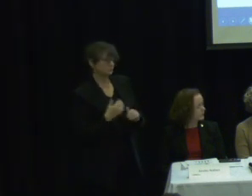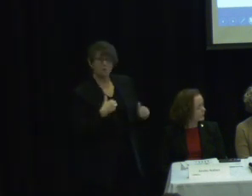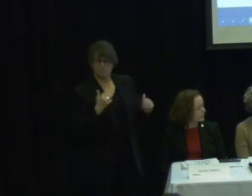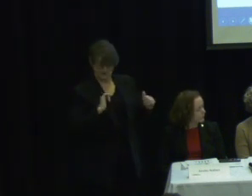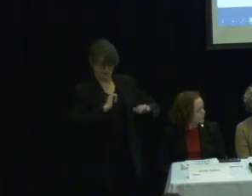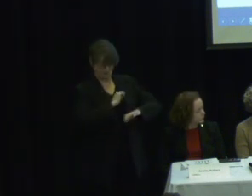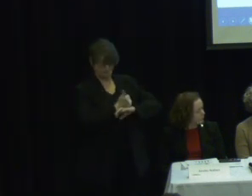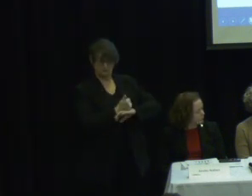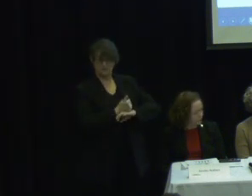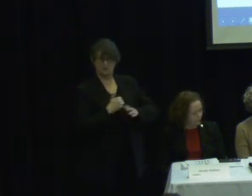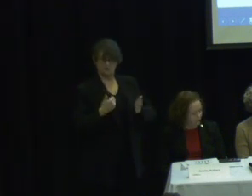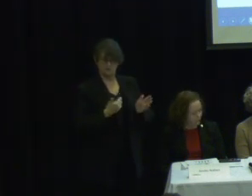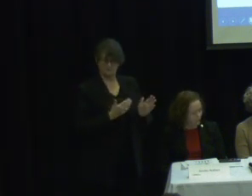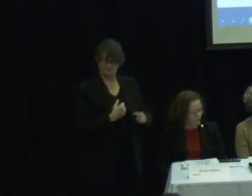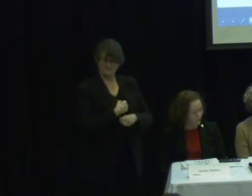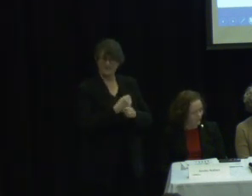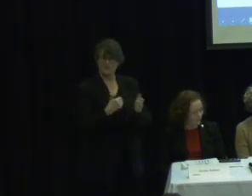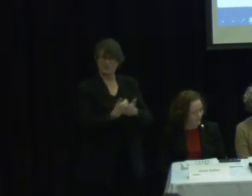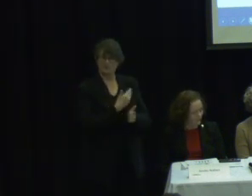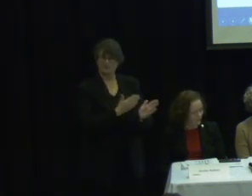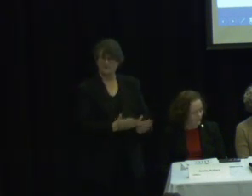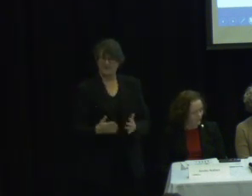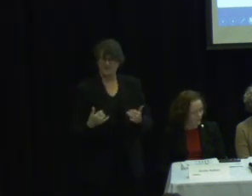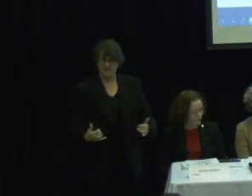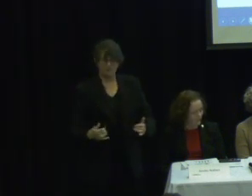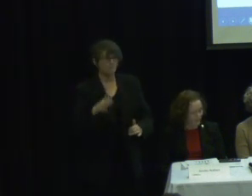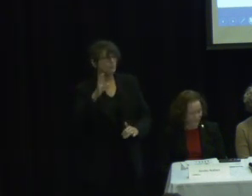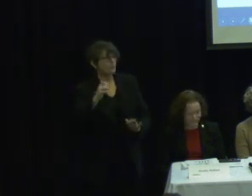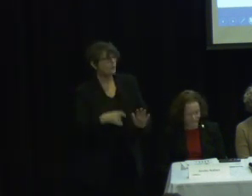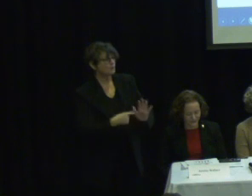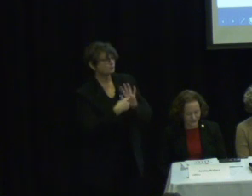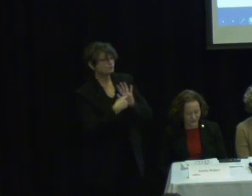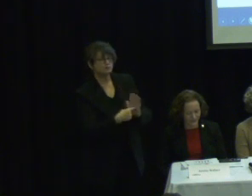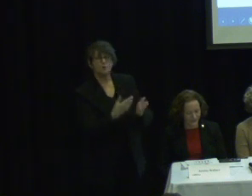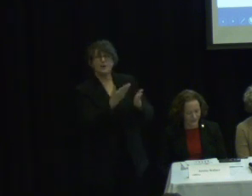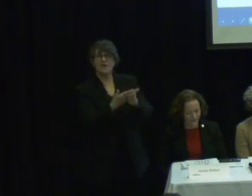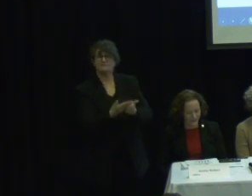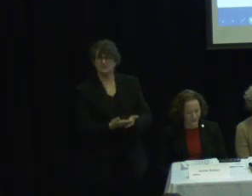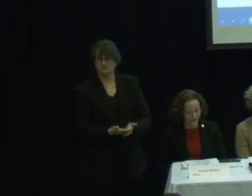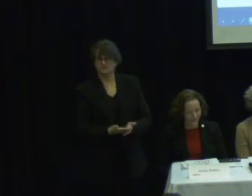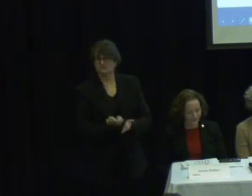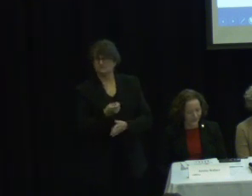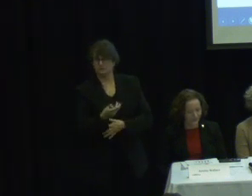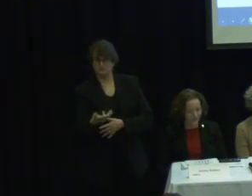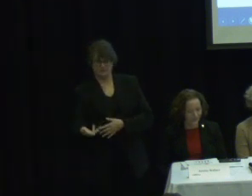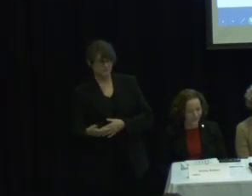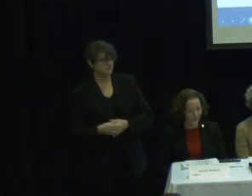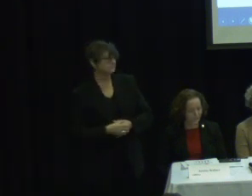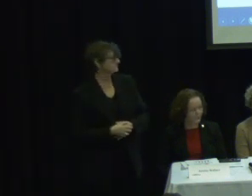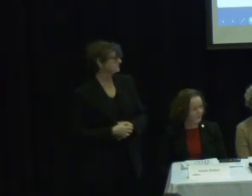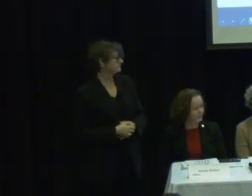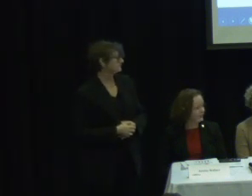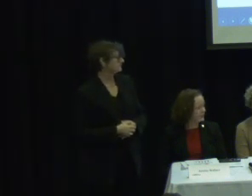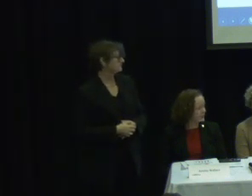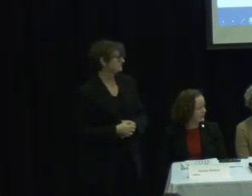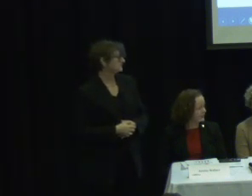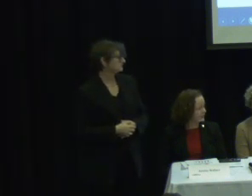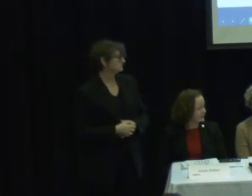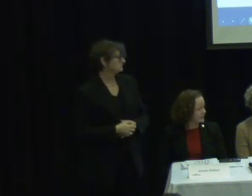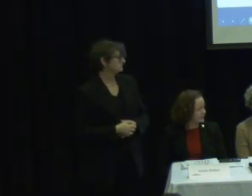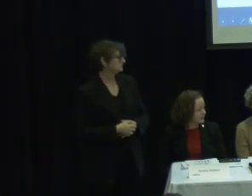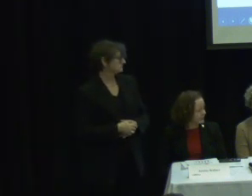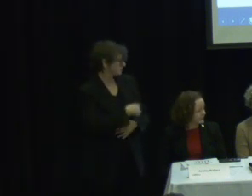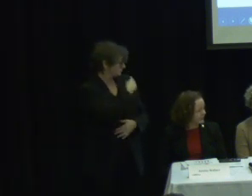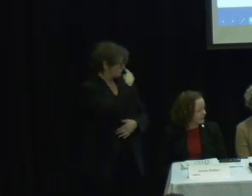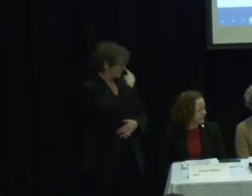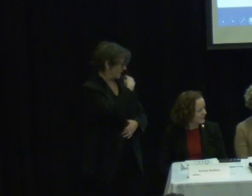So one other thing I just wanted to show as evidence and its momentum, a couple things. This is I'll take the floor anytime to